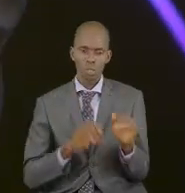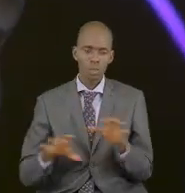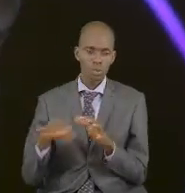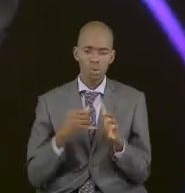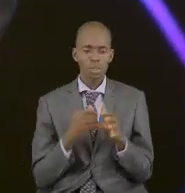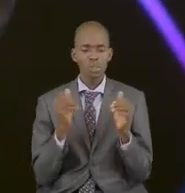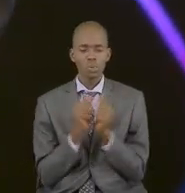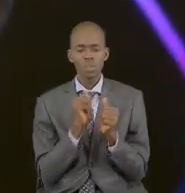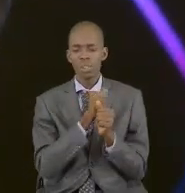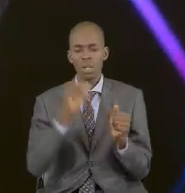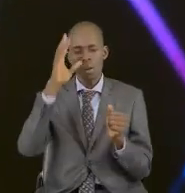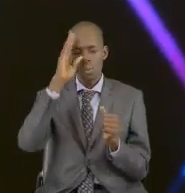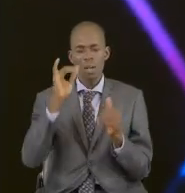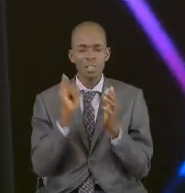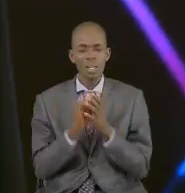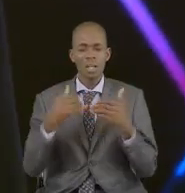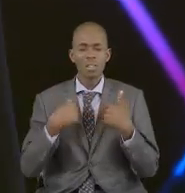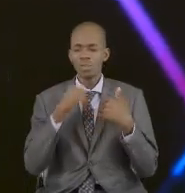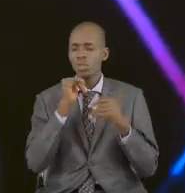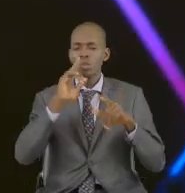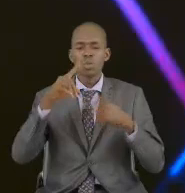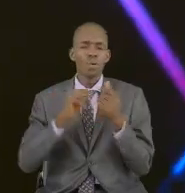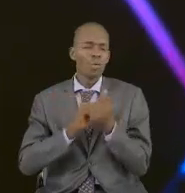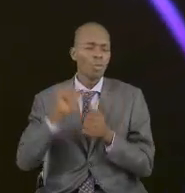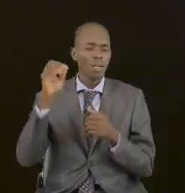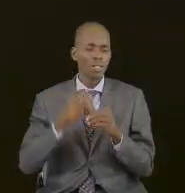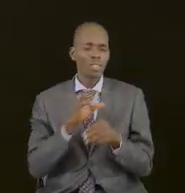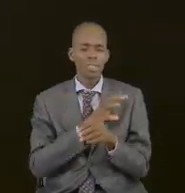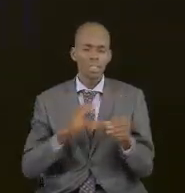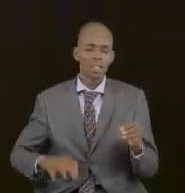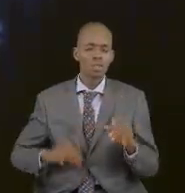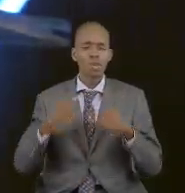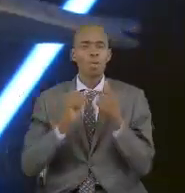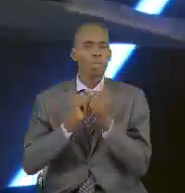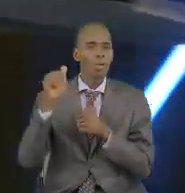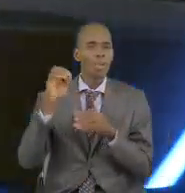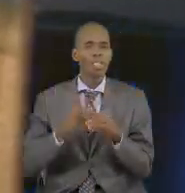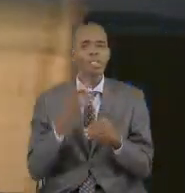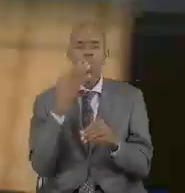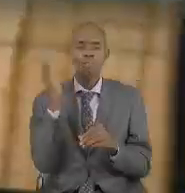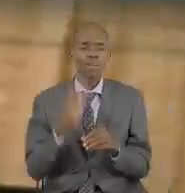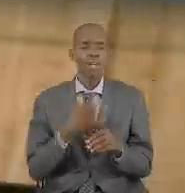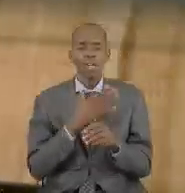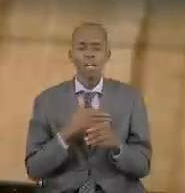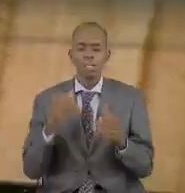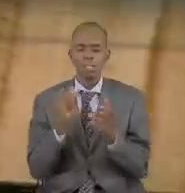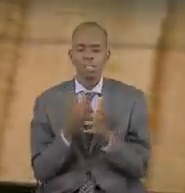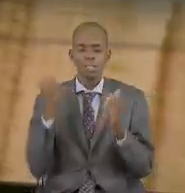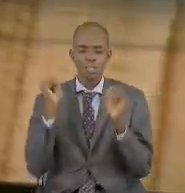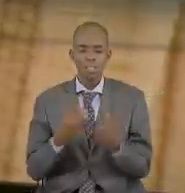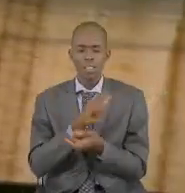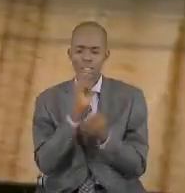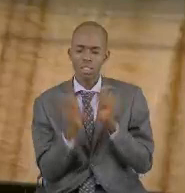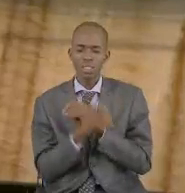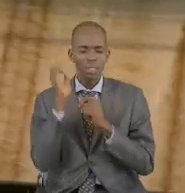so far in crime and so far in evil, and you have turned his life around, and they